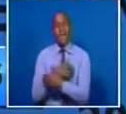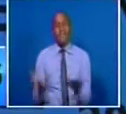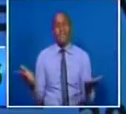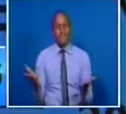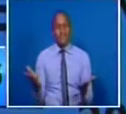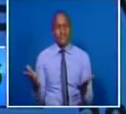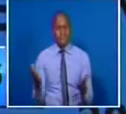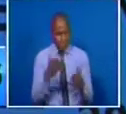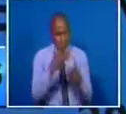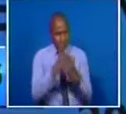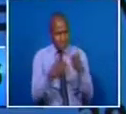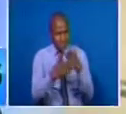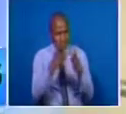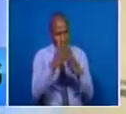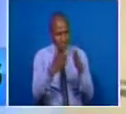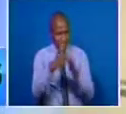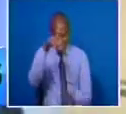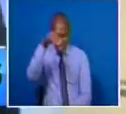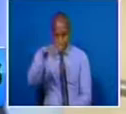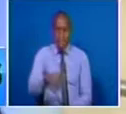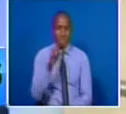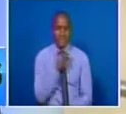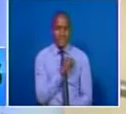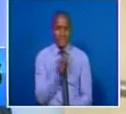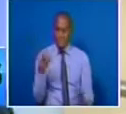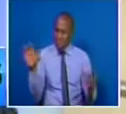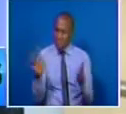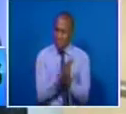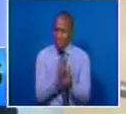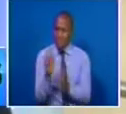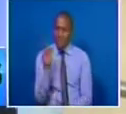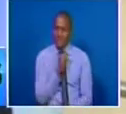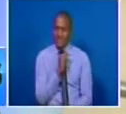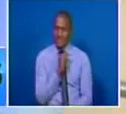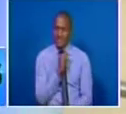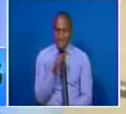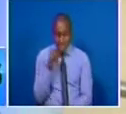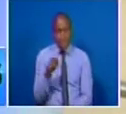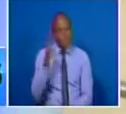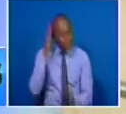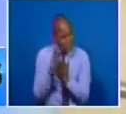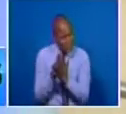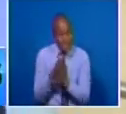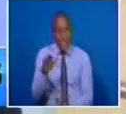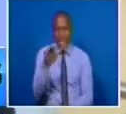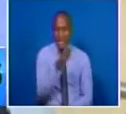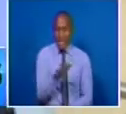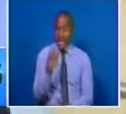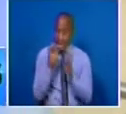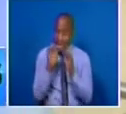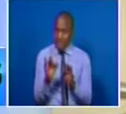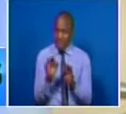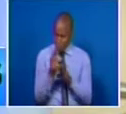about infrastructure? Right. They're dilapidated. So the point is that this is a real platform which, if